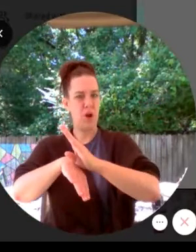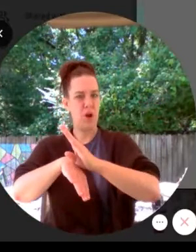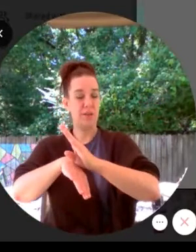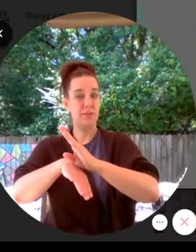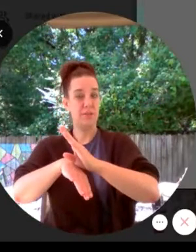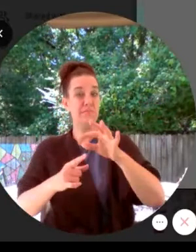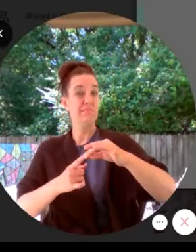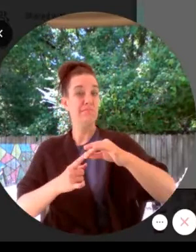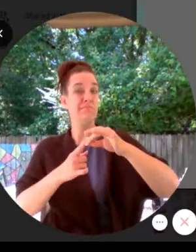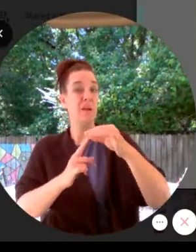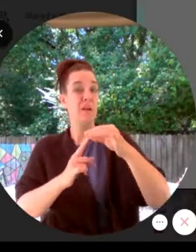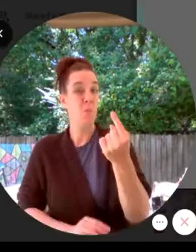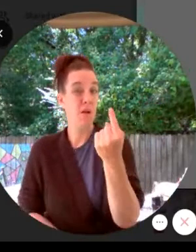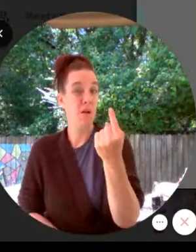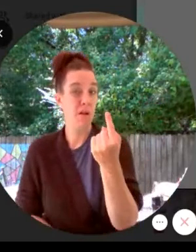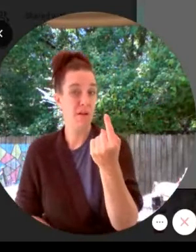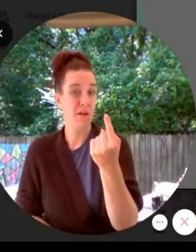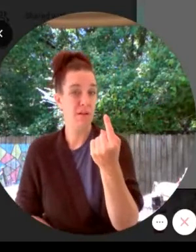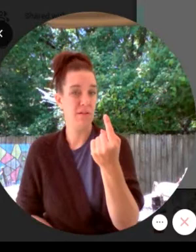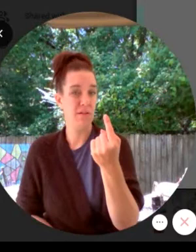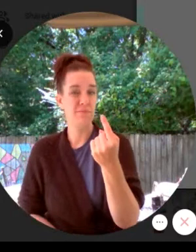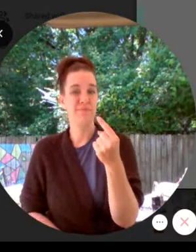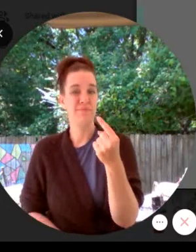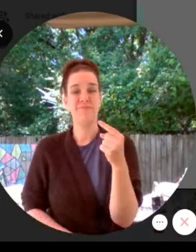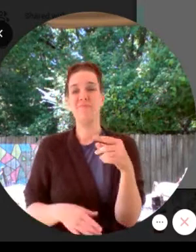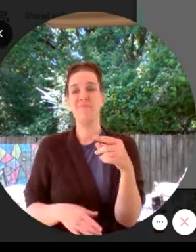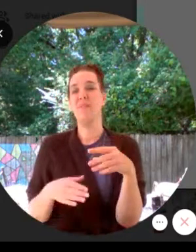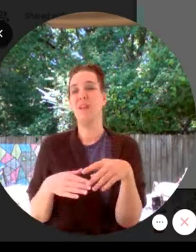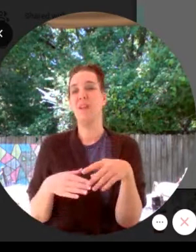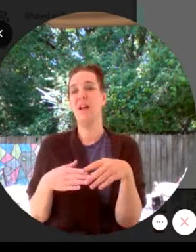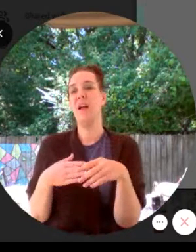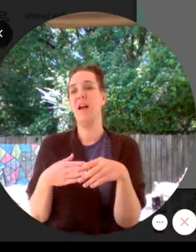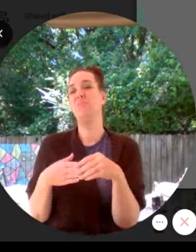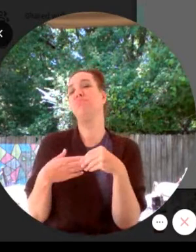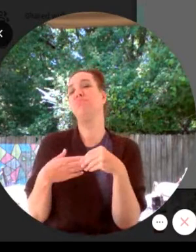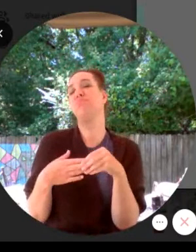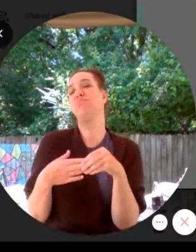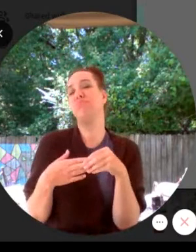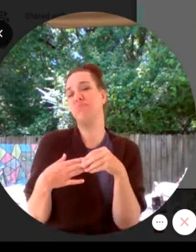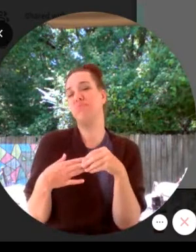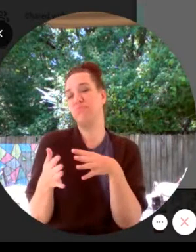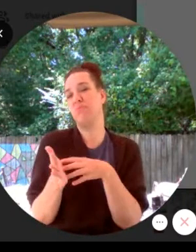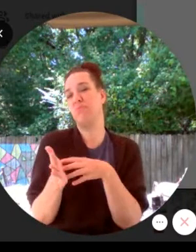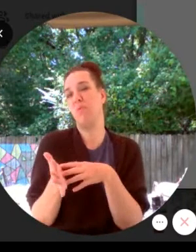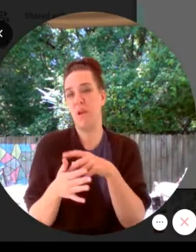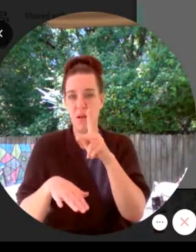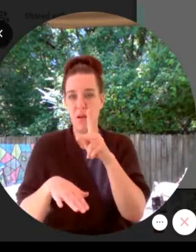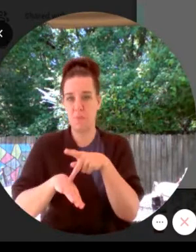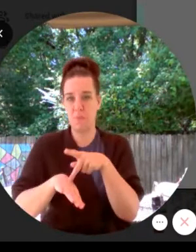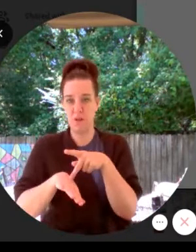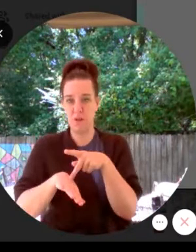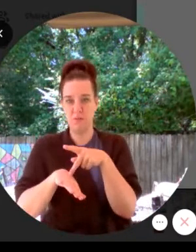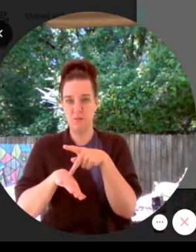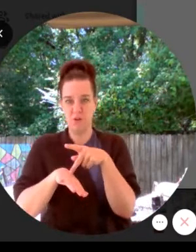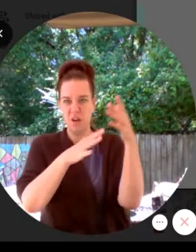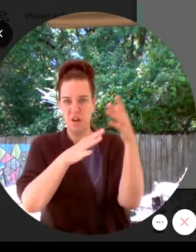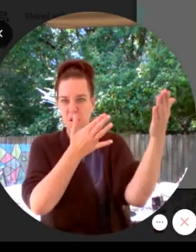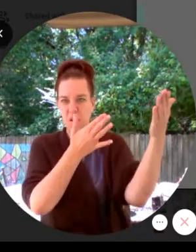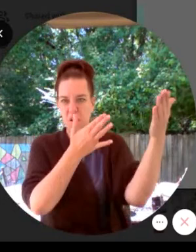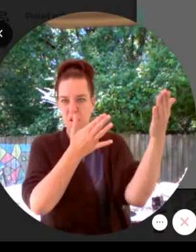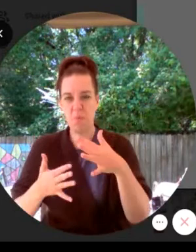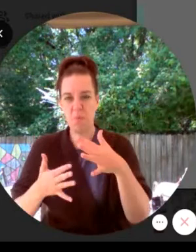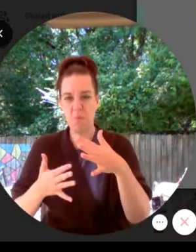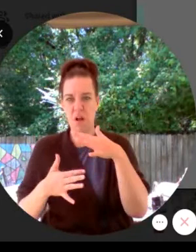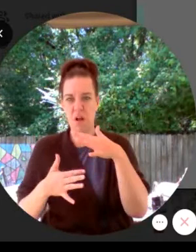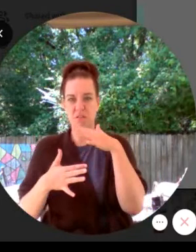except one, a lenient principal who brought shame upon the Barkin name and whose